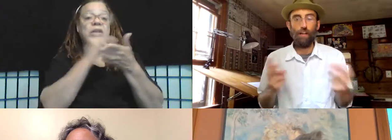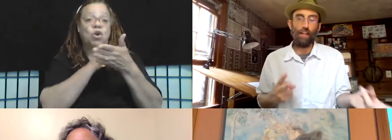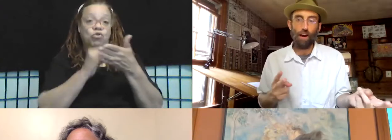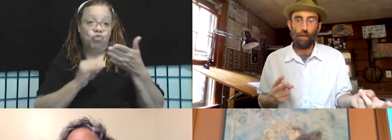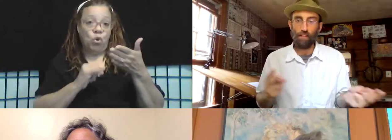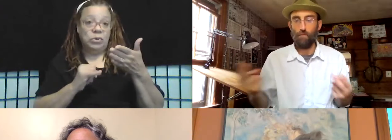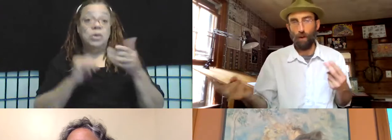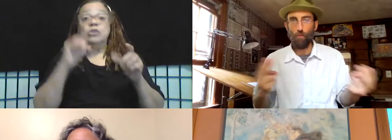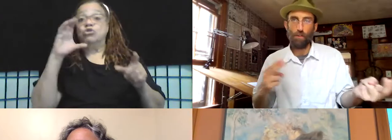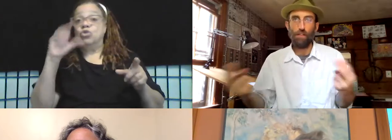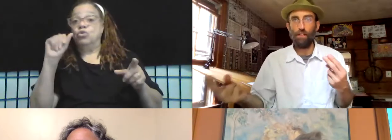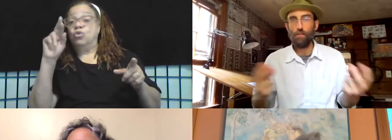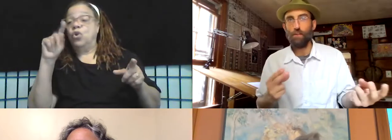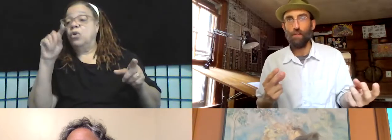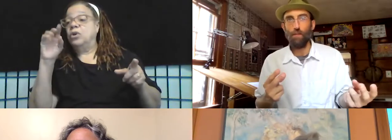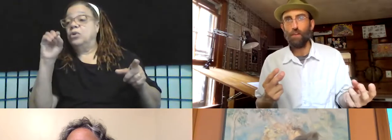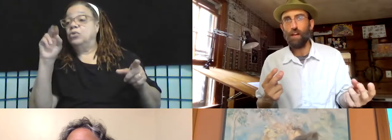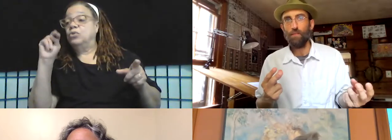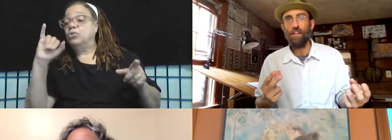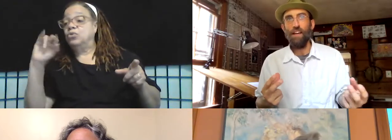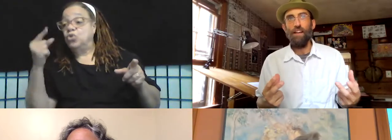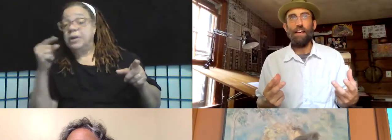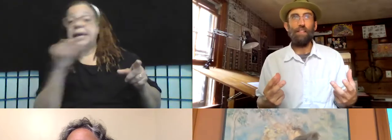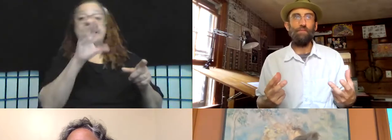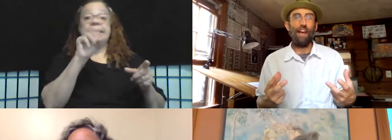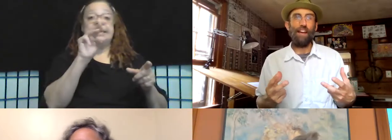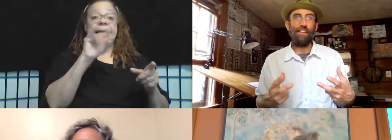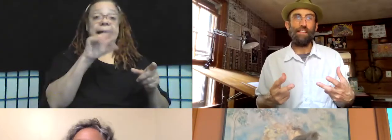So cartooning and comics, and we're using those two in the workshops.